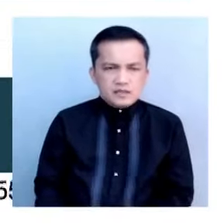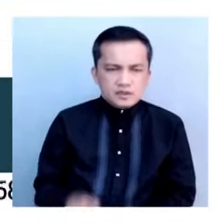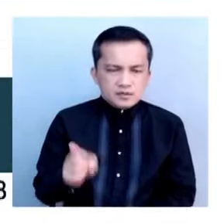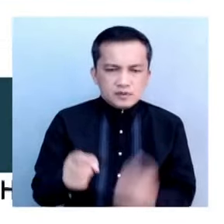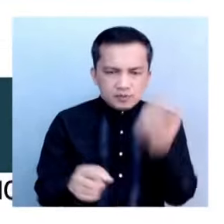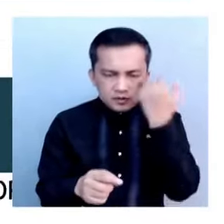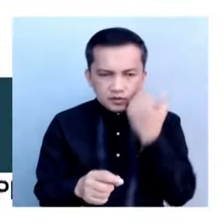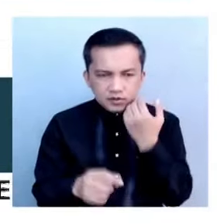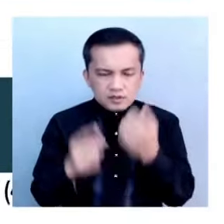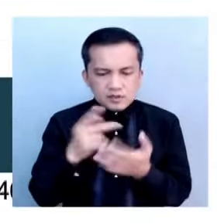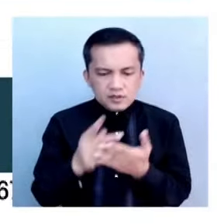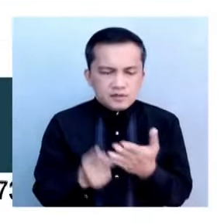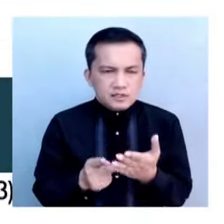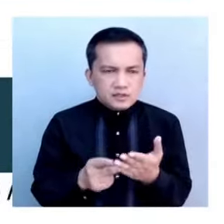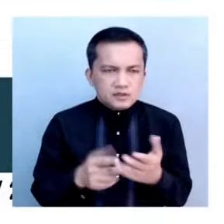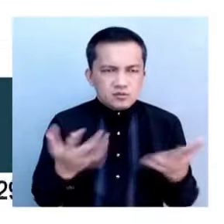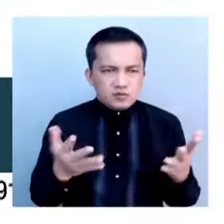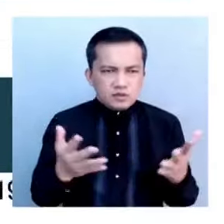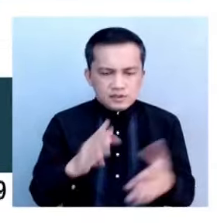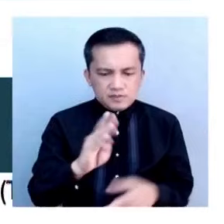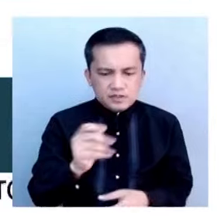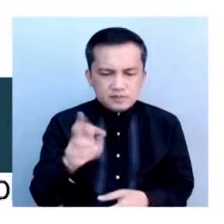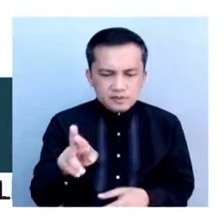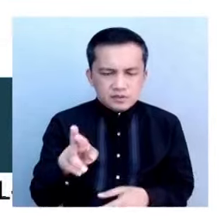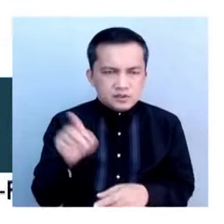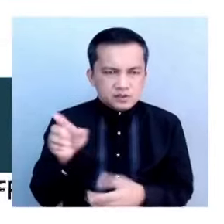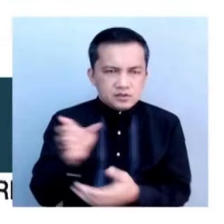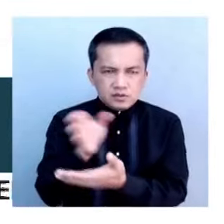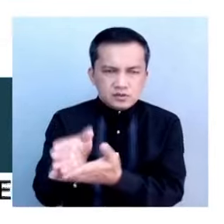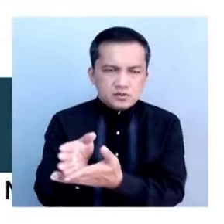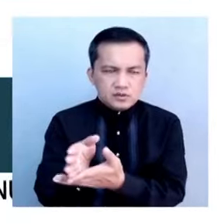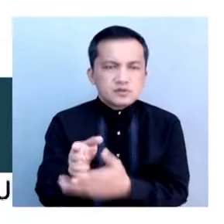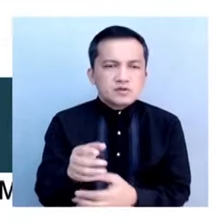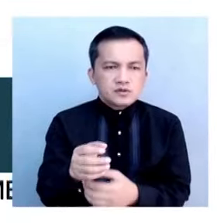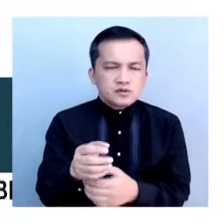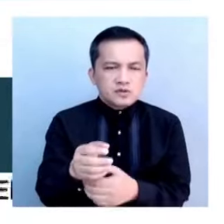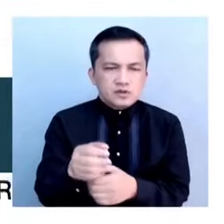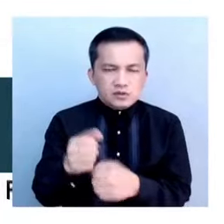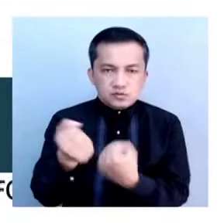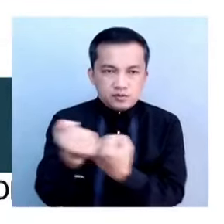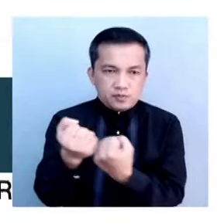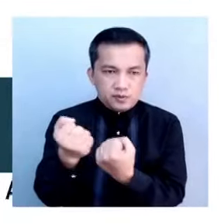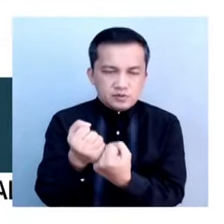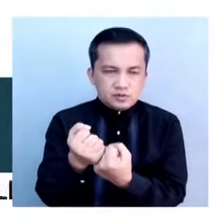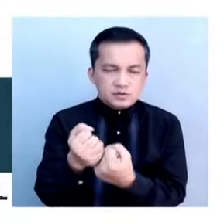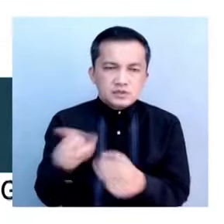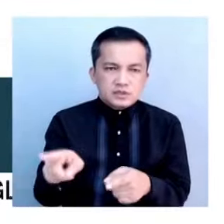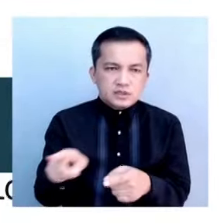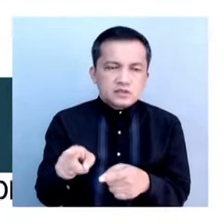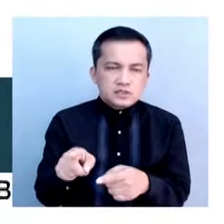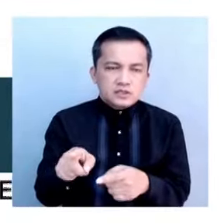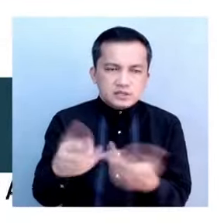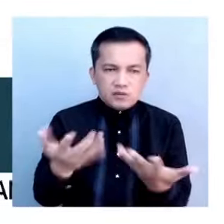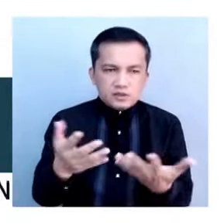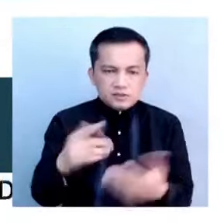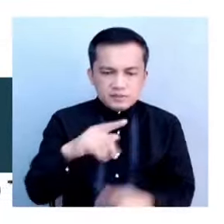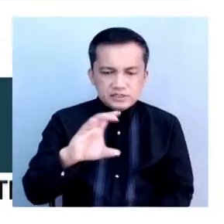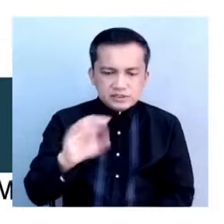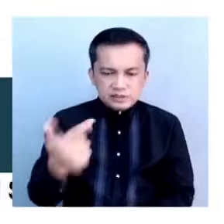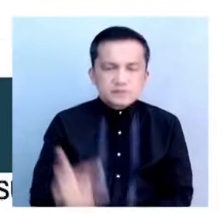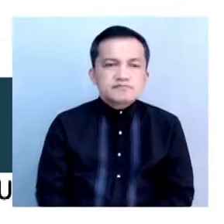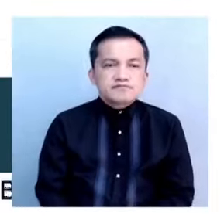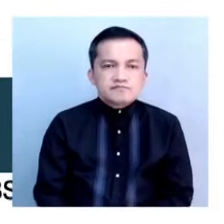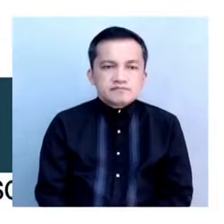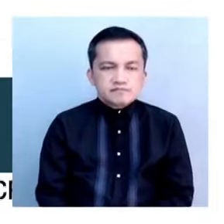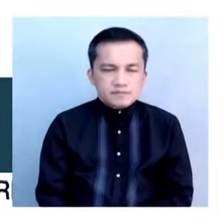that there is no BFAR that was there to cover the absence of the Philippine Coast Guard vessel. But